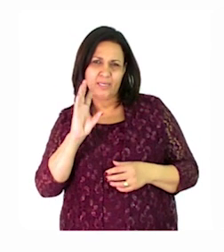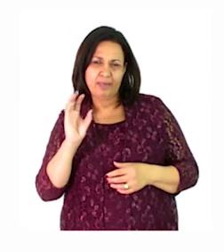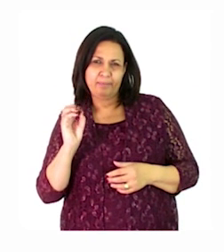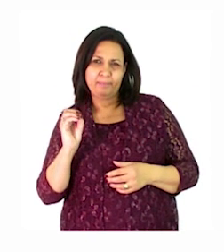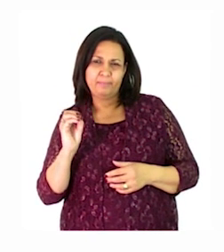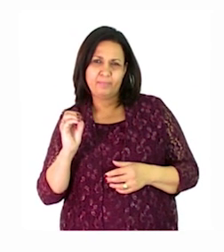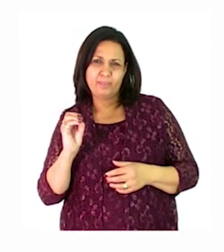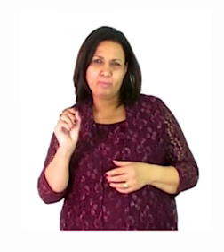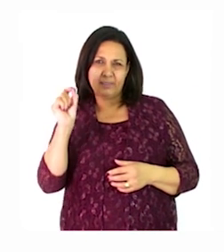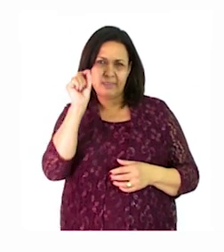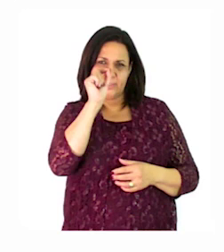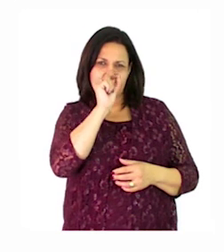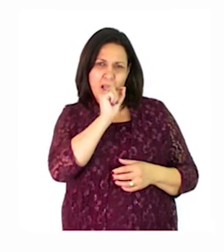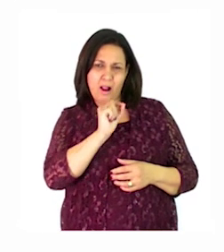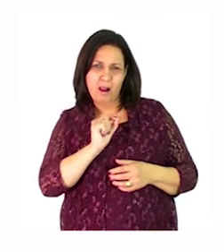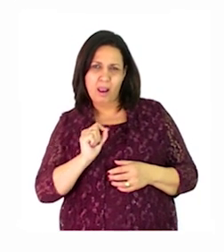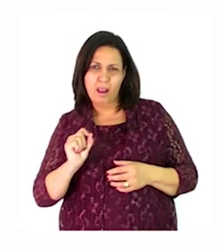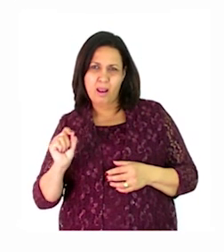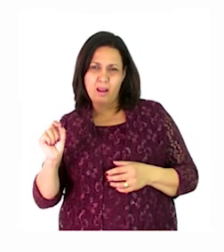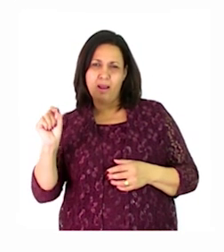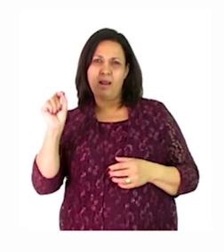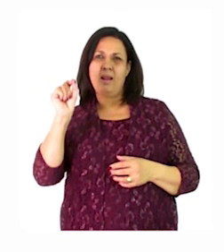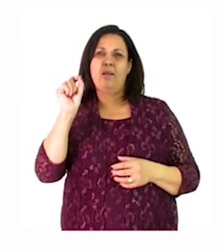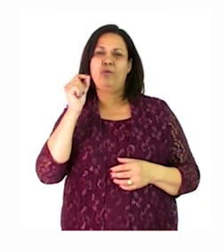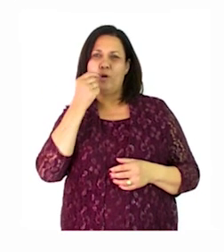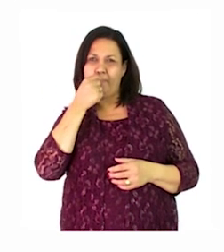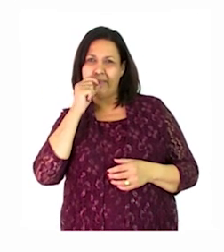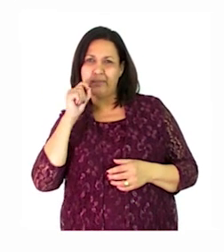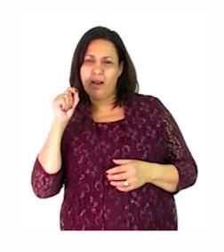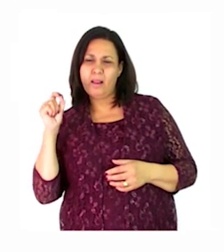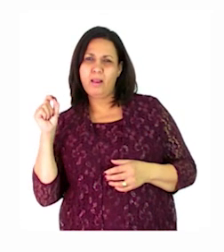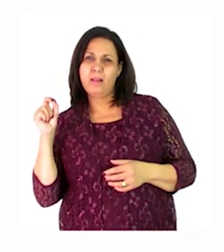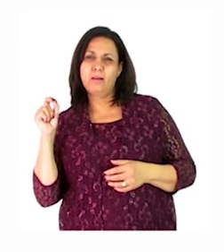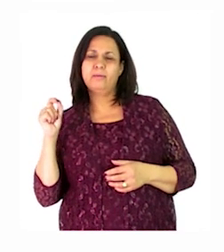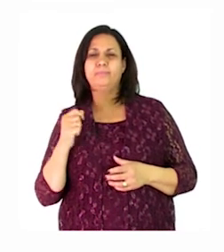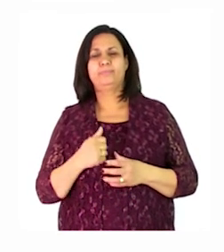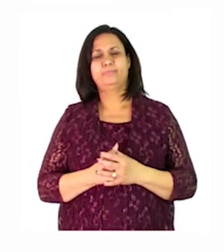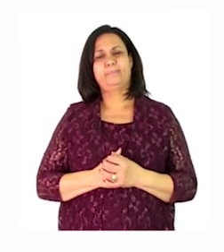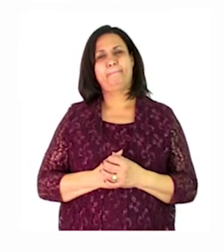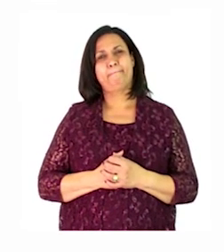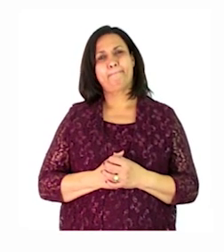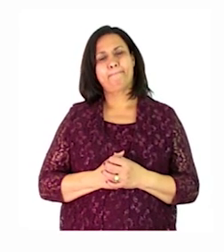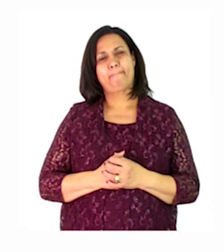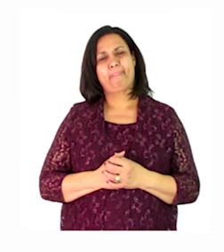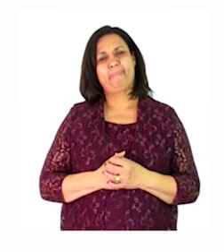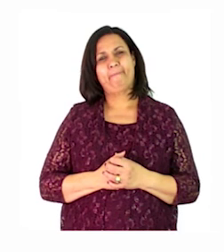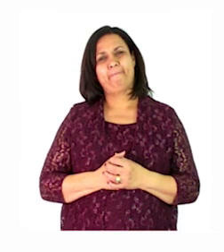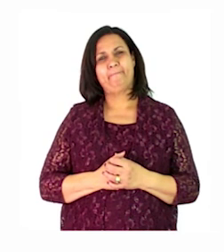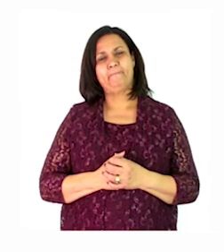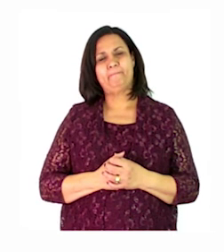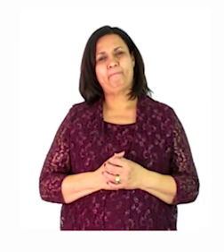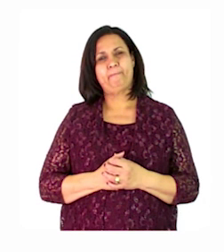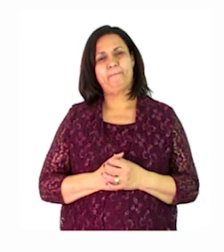to circle. You may use a pencil. You may use a crayon. You may use